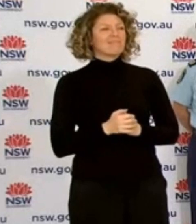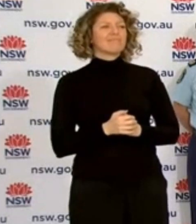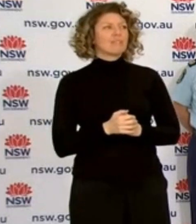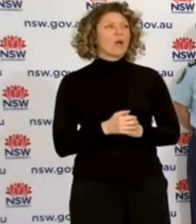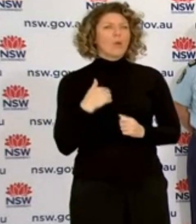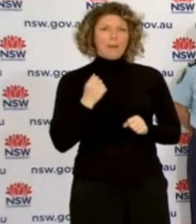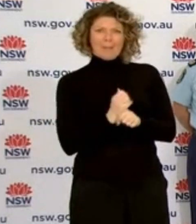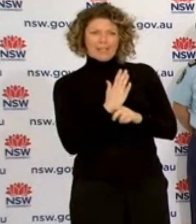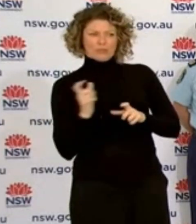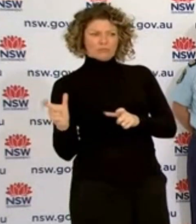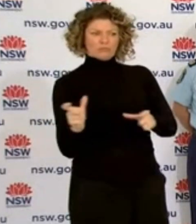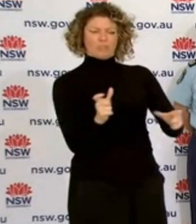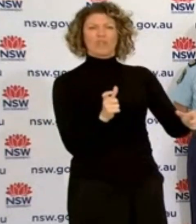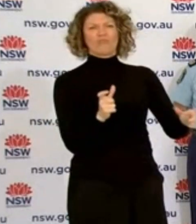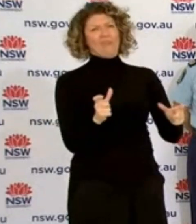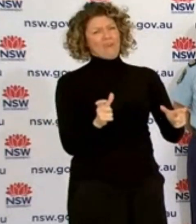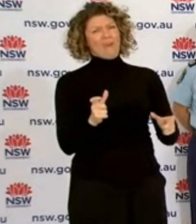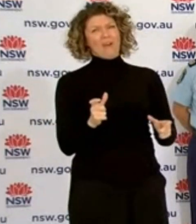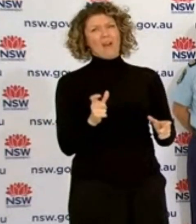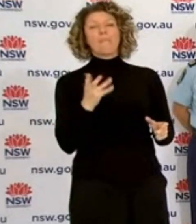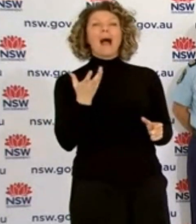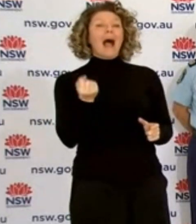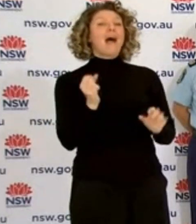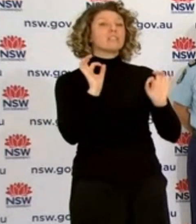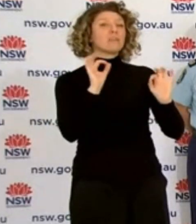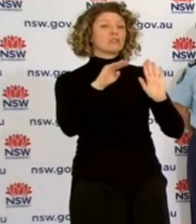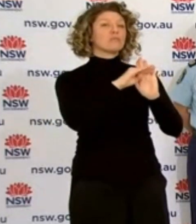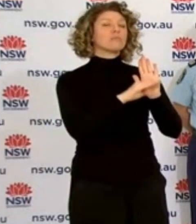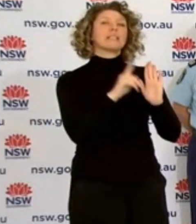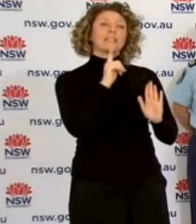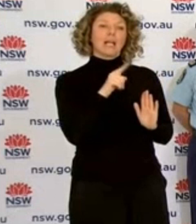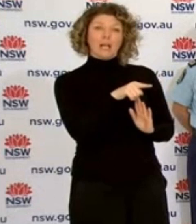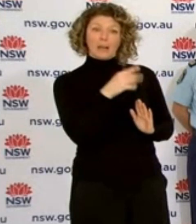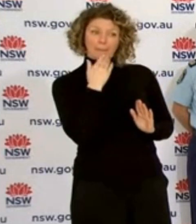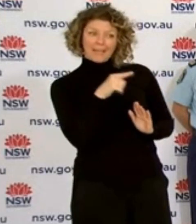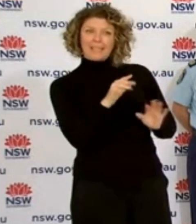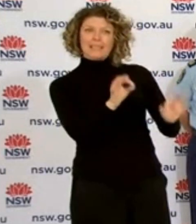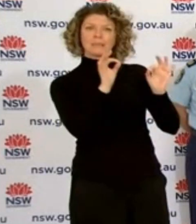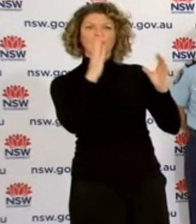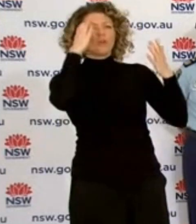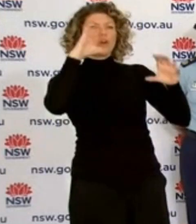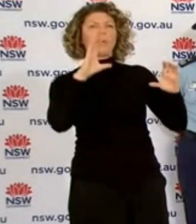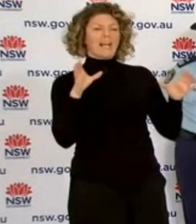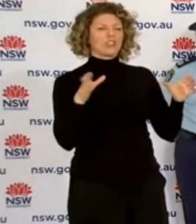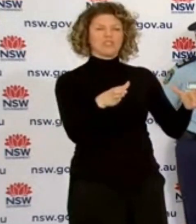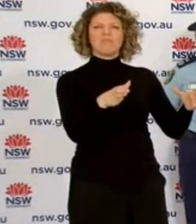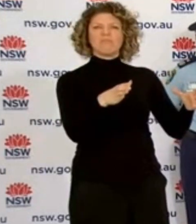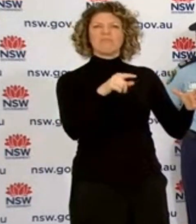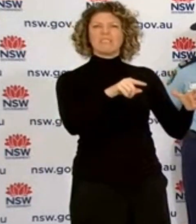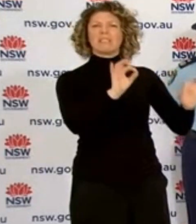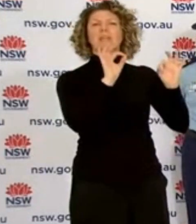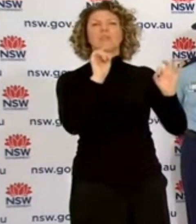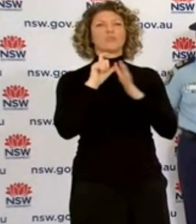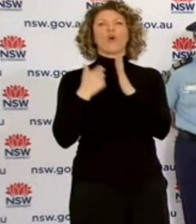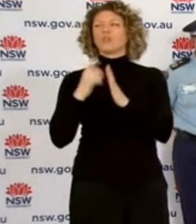we can to ensure people are doing the right thing. But there is a policy in place which is asking people to go into that special accommodation. I'll get Dr. Chant to make a quick comment